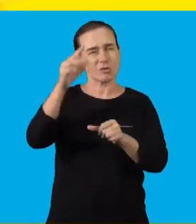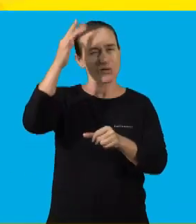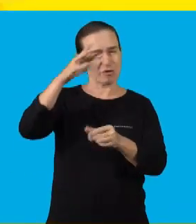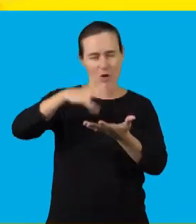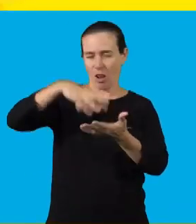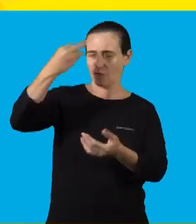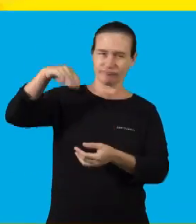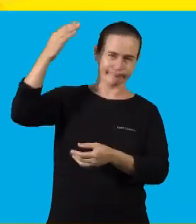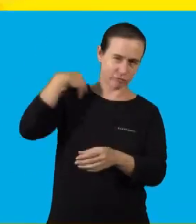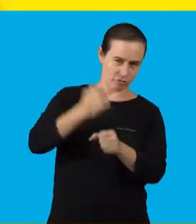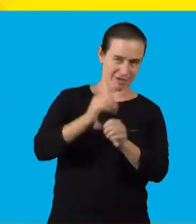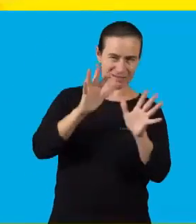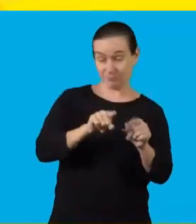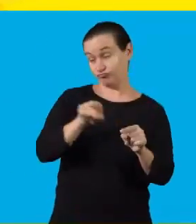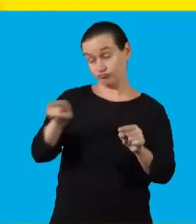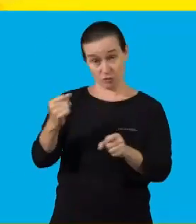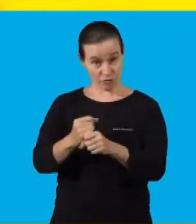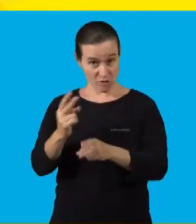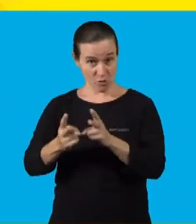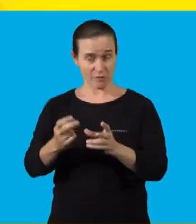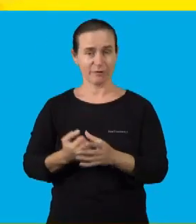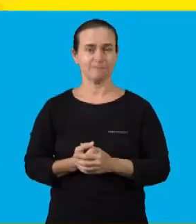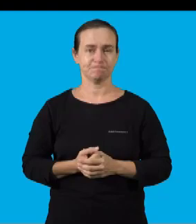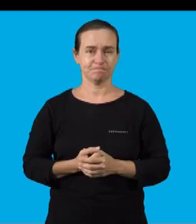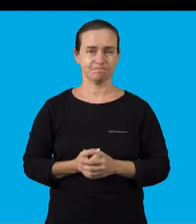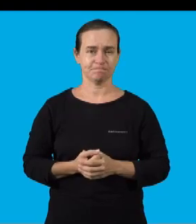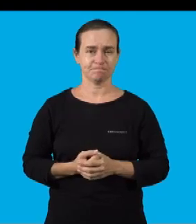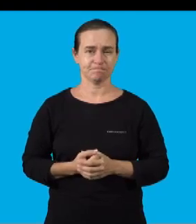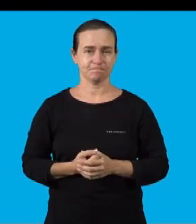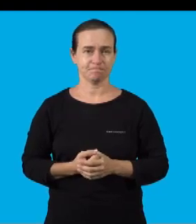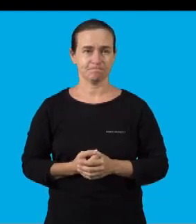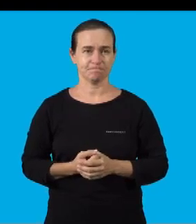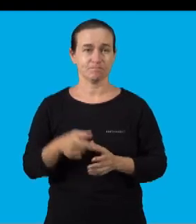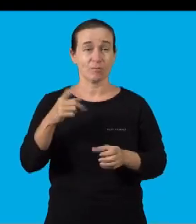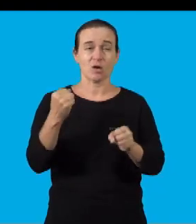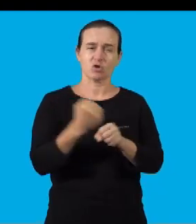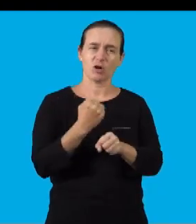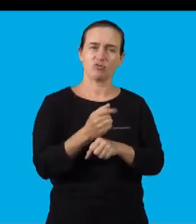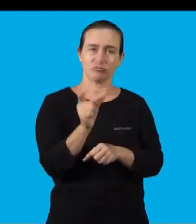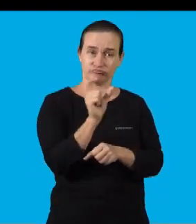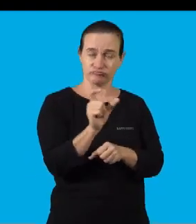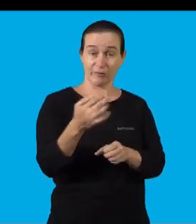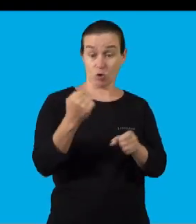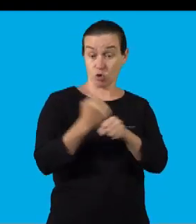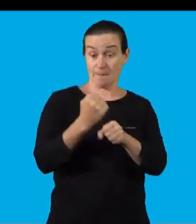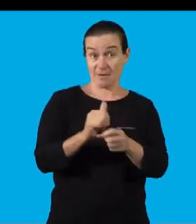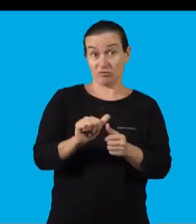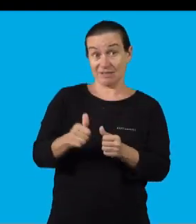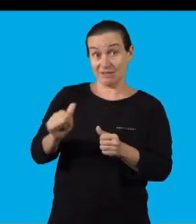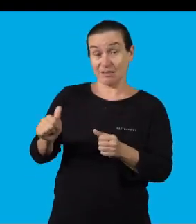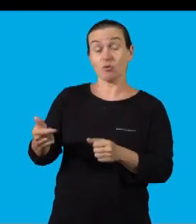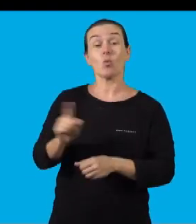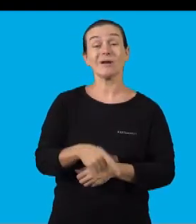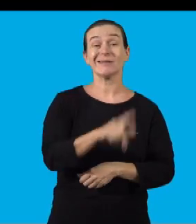learned from grade 10 right up until grade 12. So we know that the general term of a geometric sequence